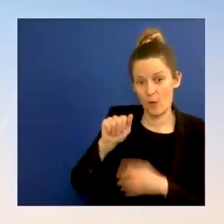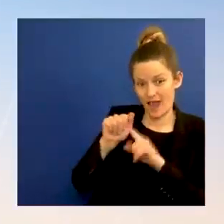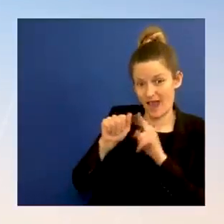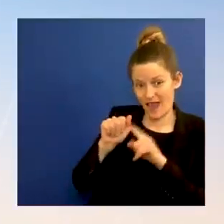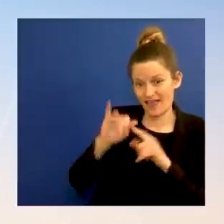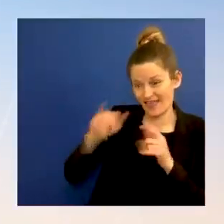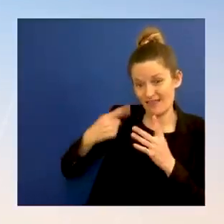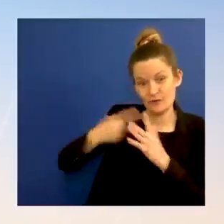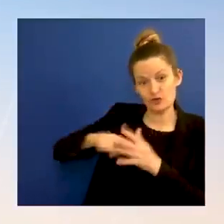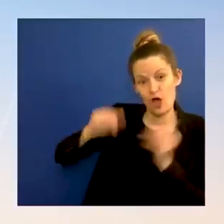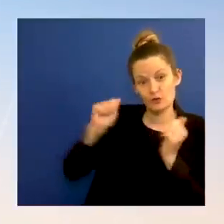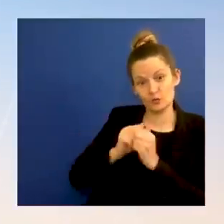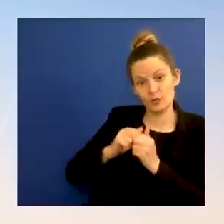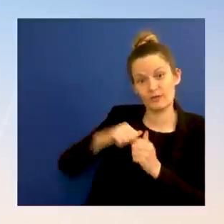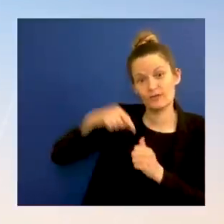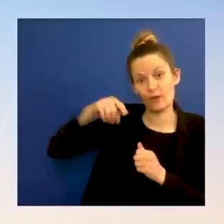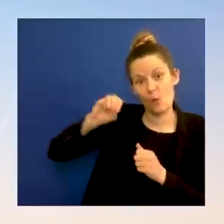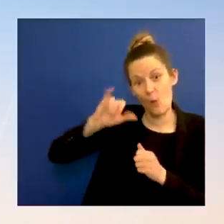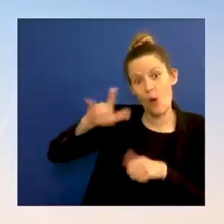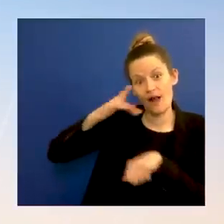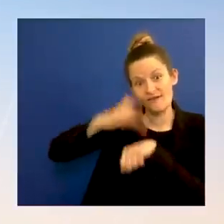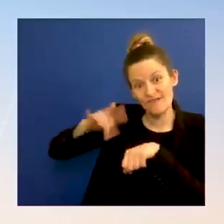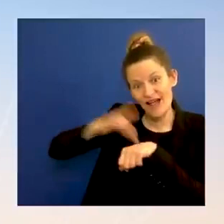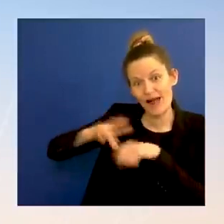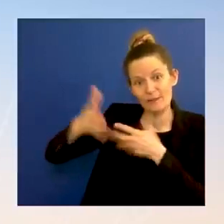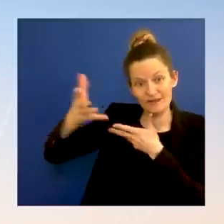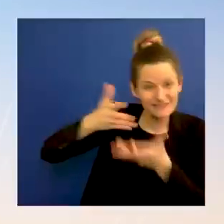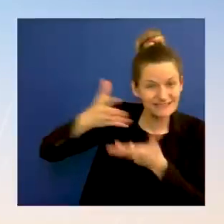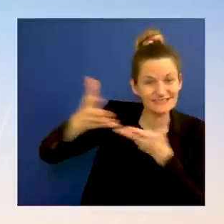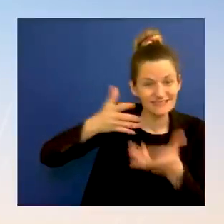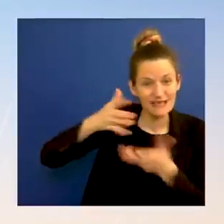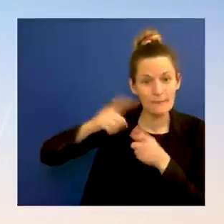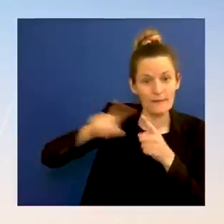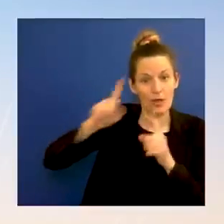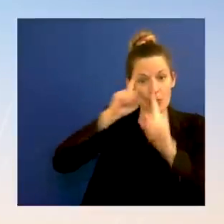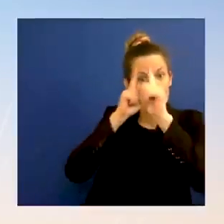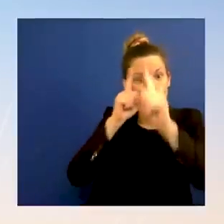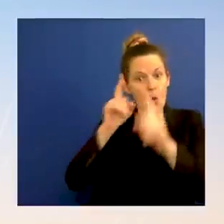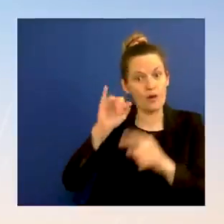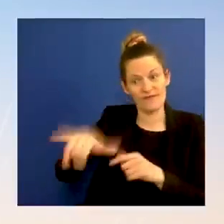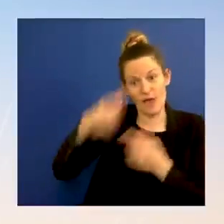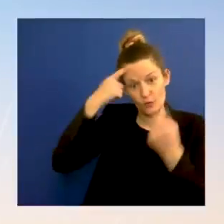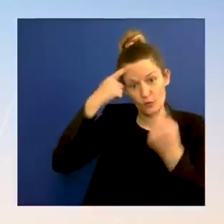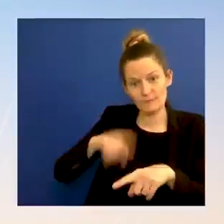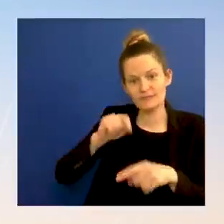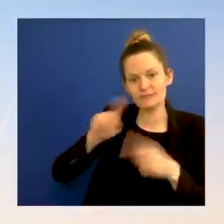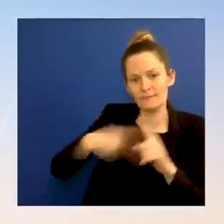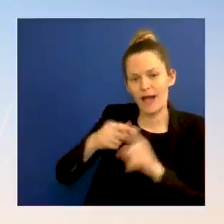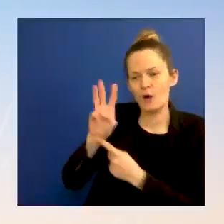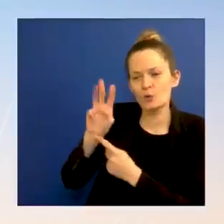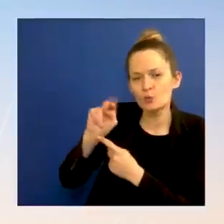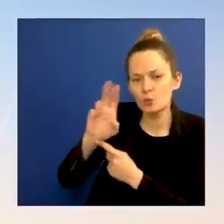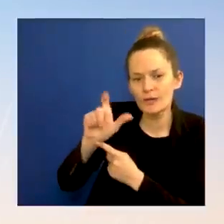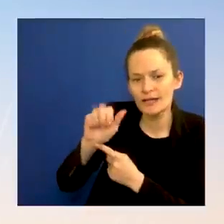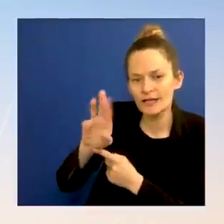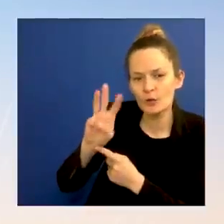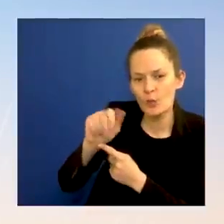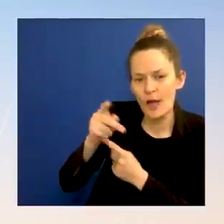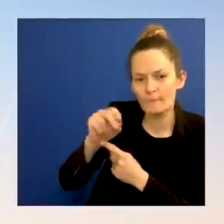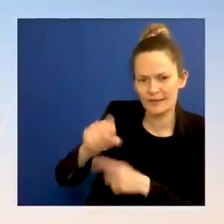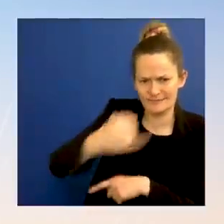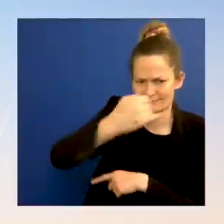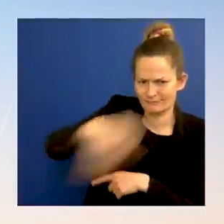priority focus is on preventing Iran from acquiring a nuclear weapon. And then last one, there was significant preparation that led up to the Russian